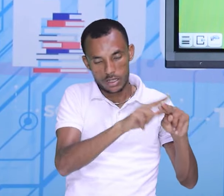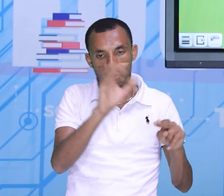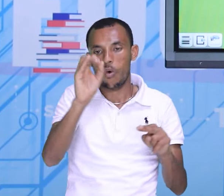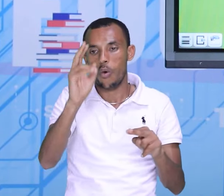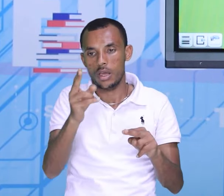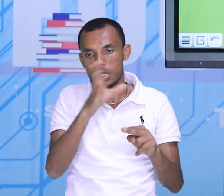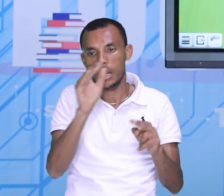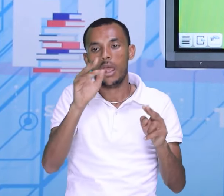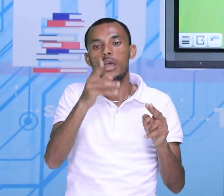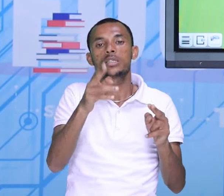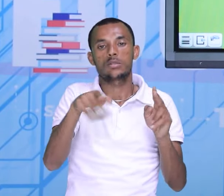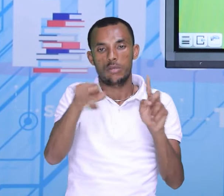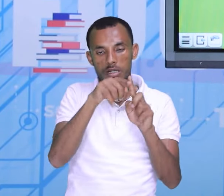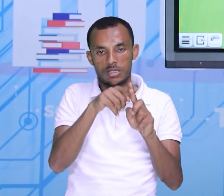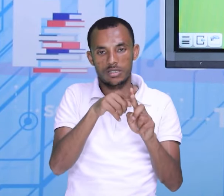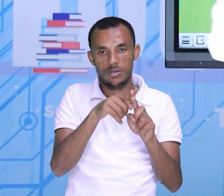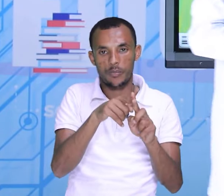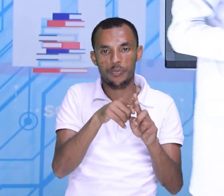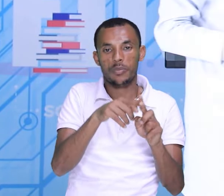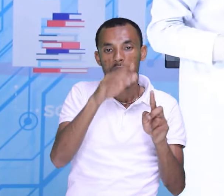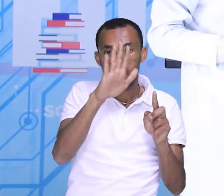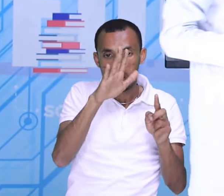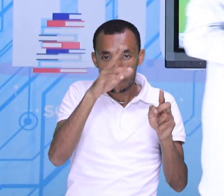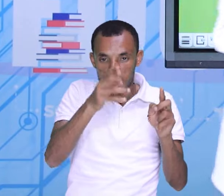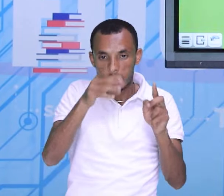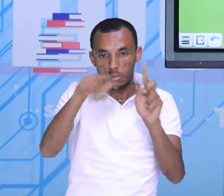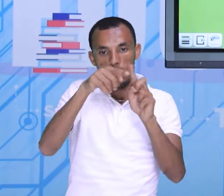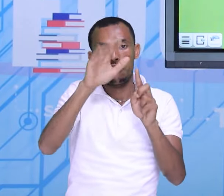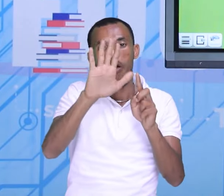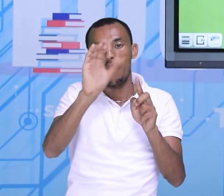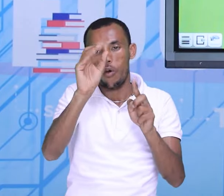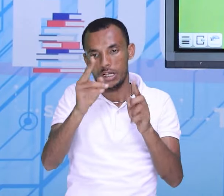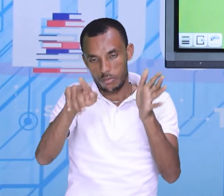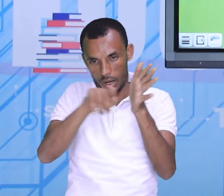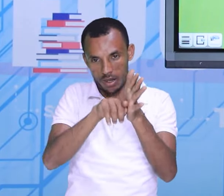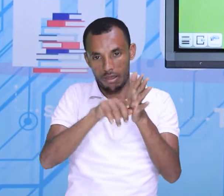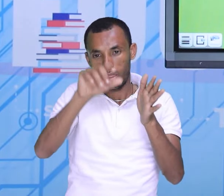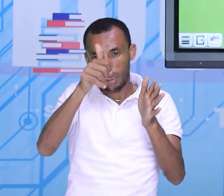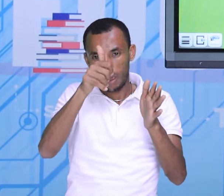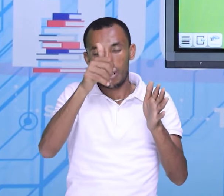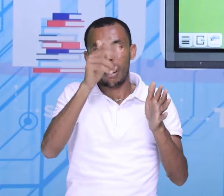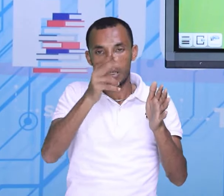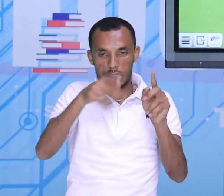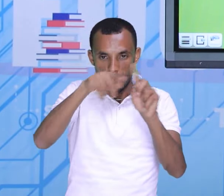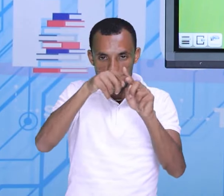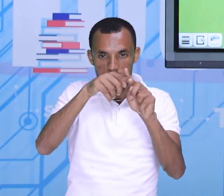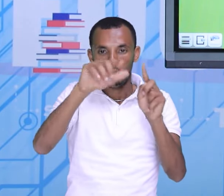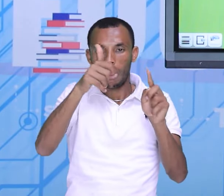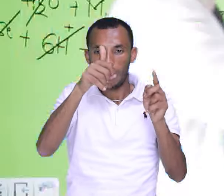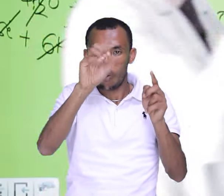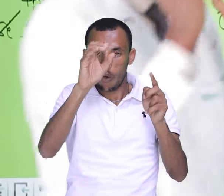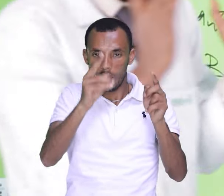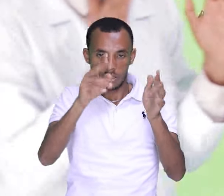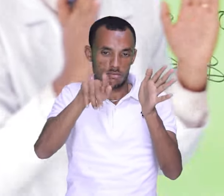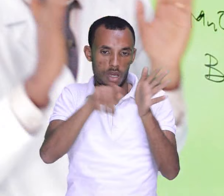H plus is 5H plus, 5OH minus, 5OH minus. If this one is 10H plus, 10OH minus, 10OH. Why OH minus